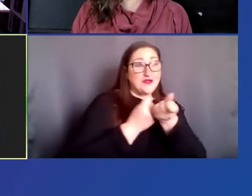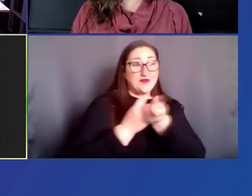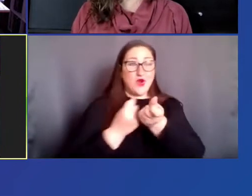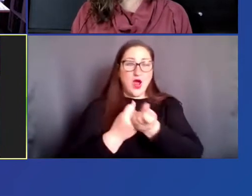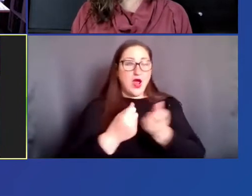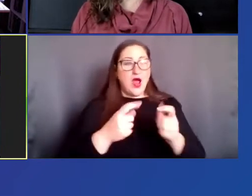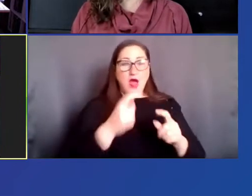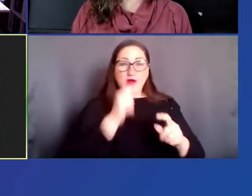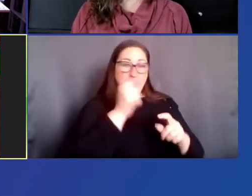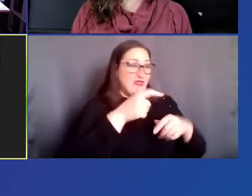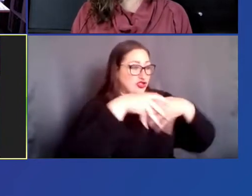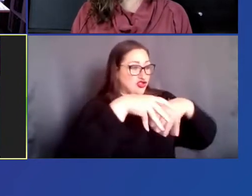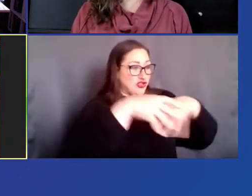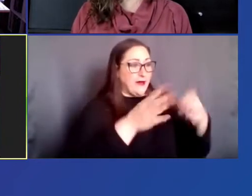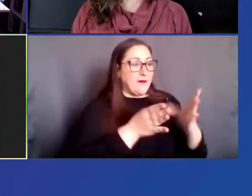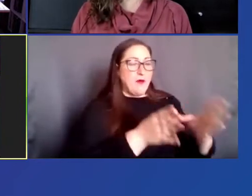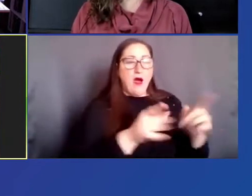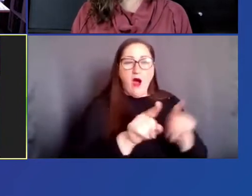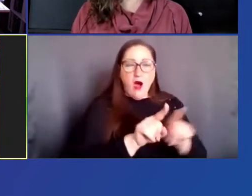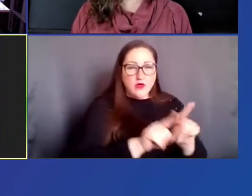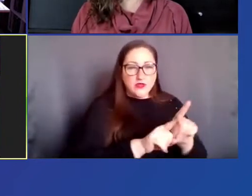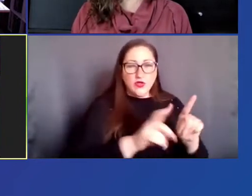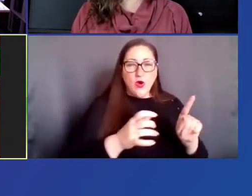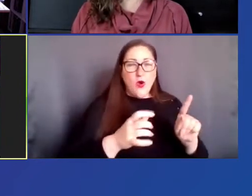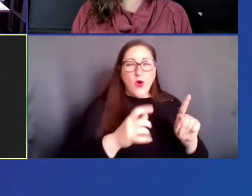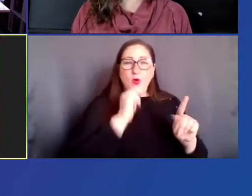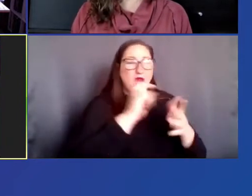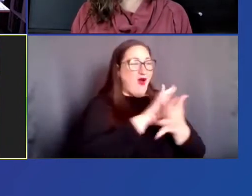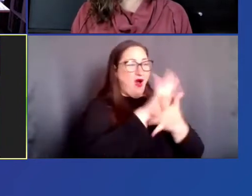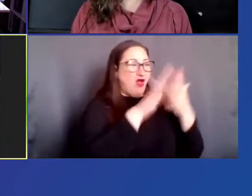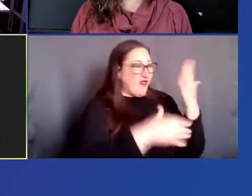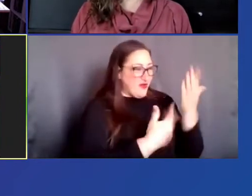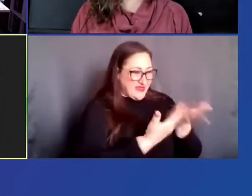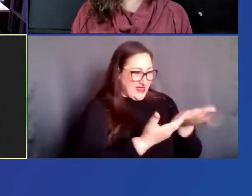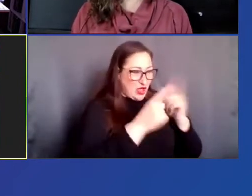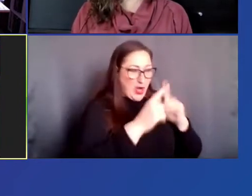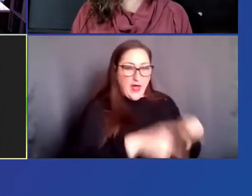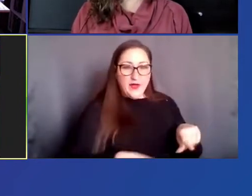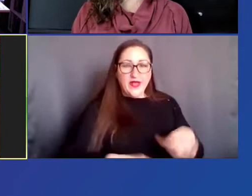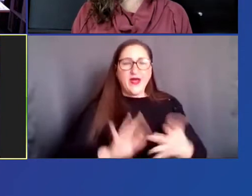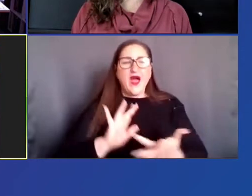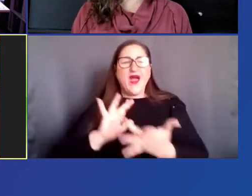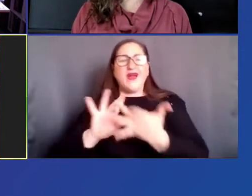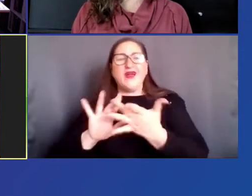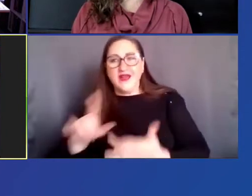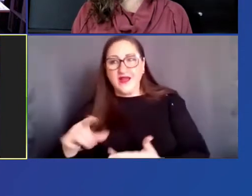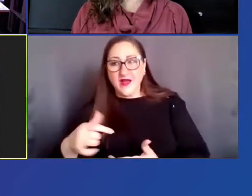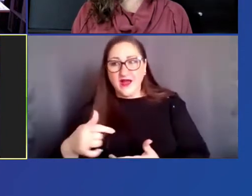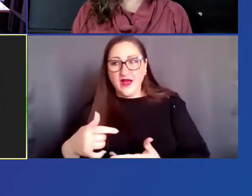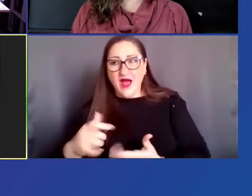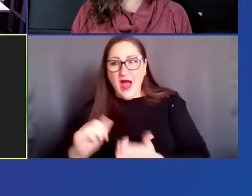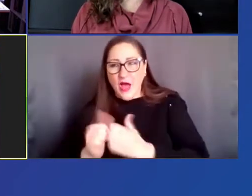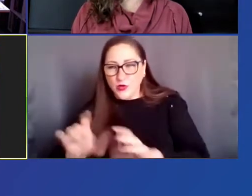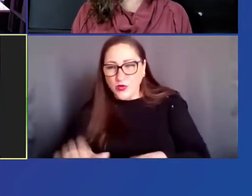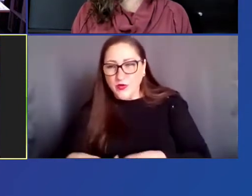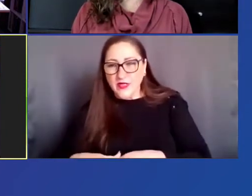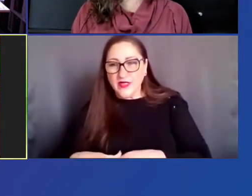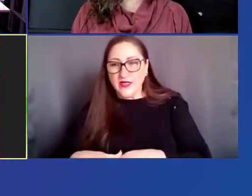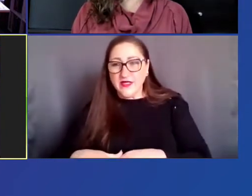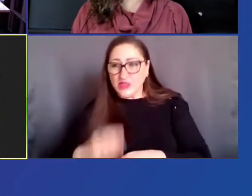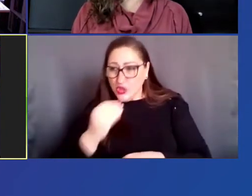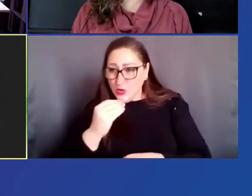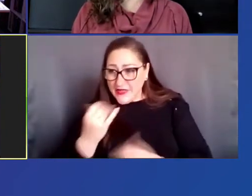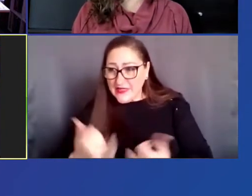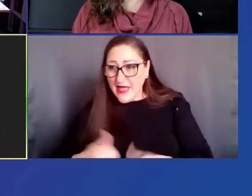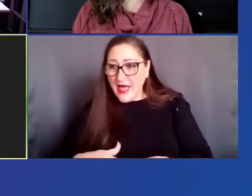Hey, did you eat today? Hey, how can I really show up in that way? And